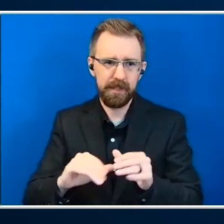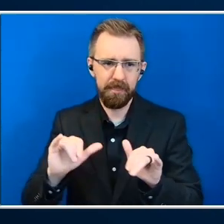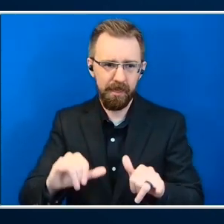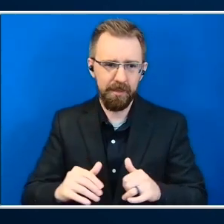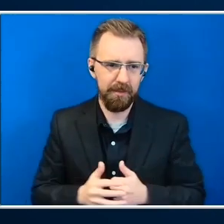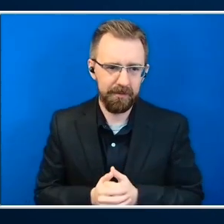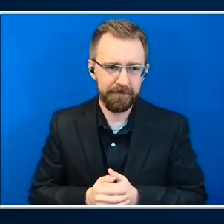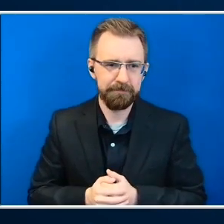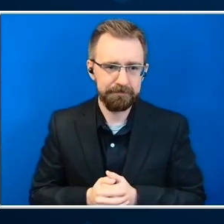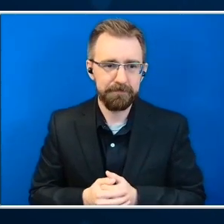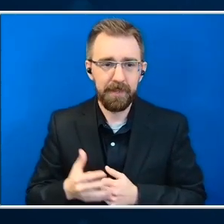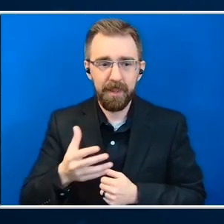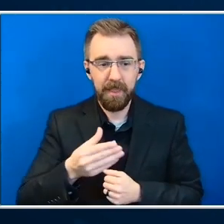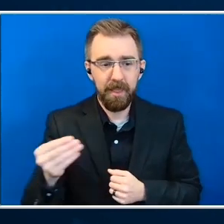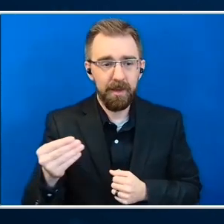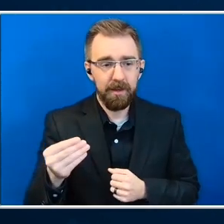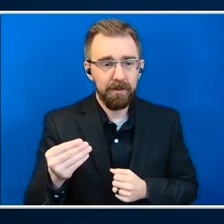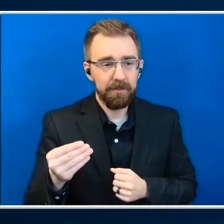And